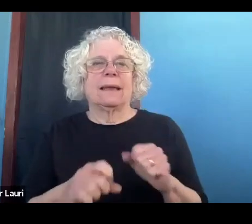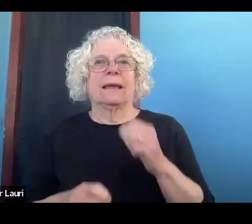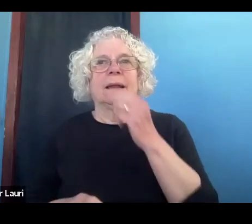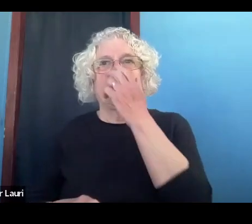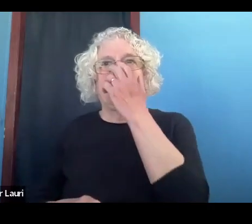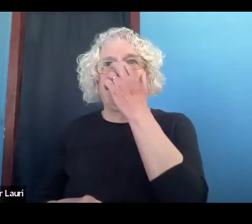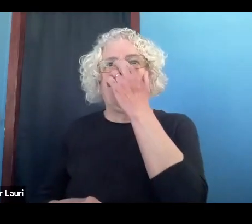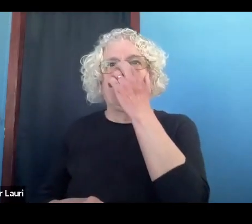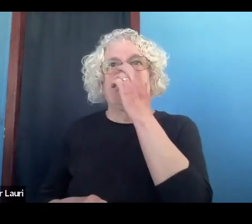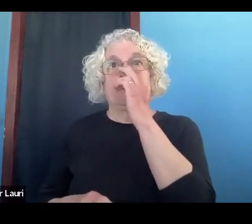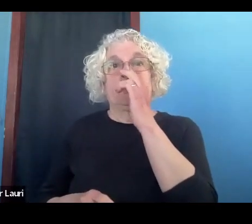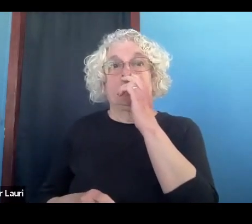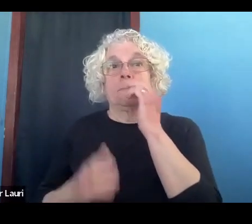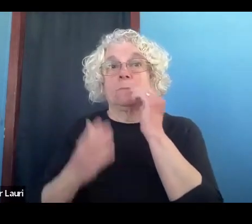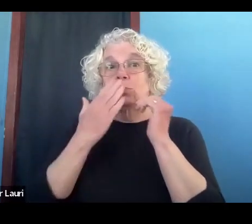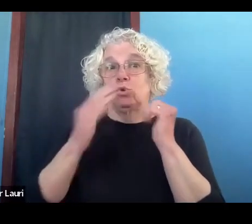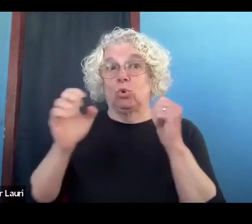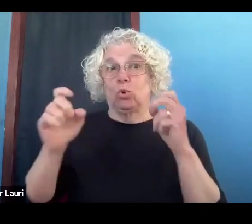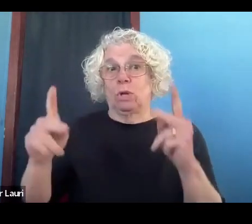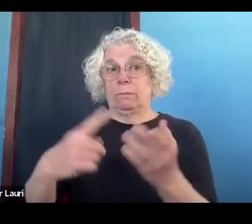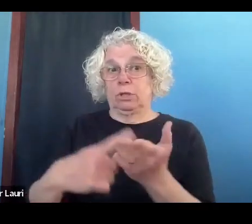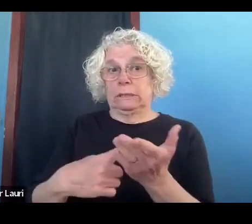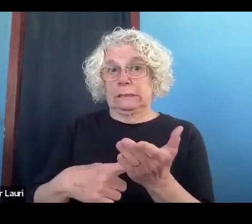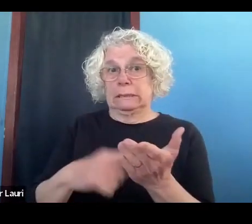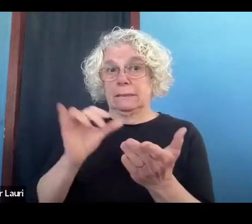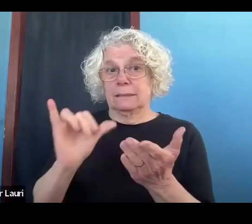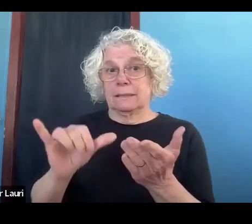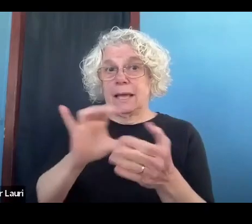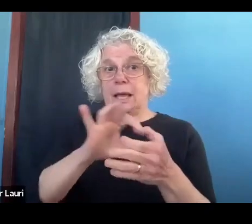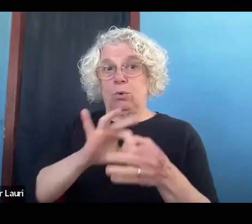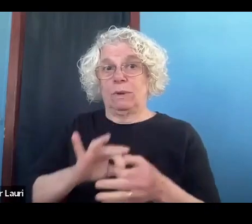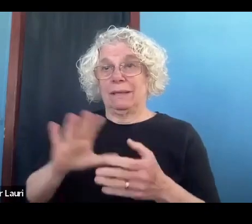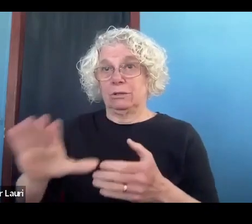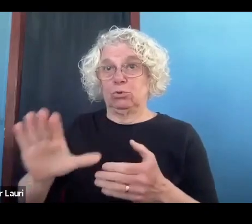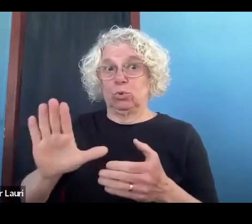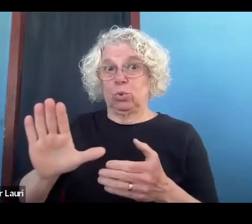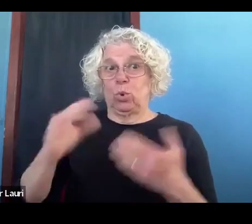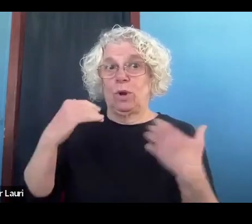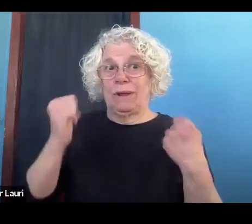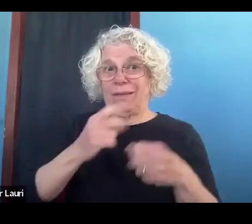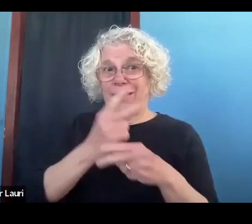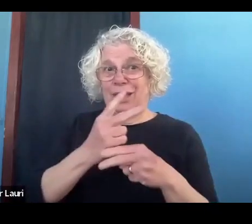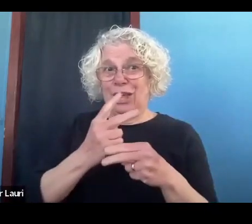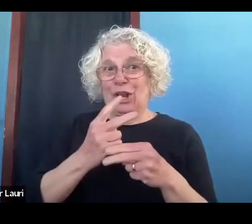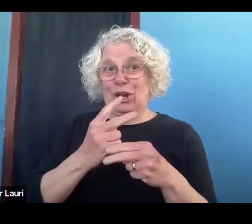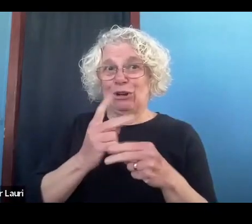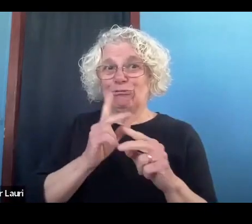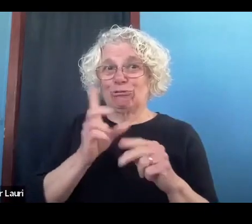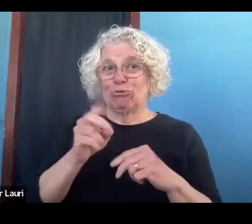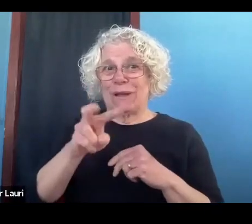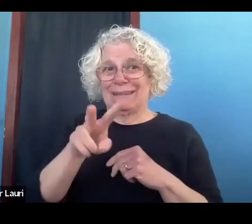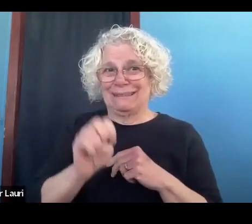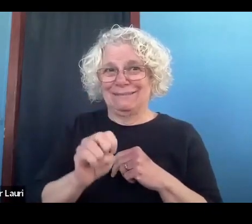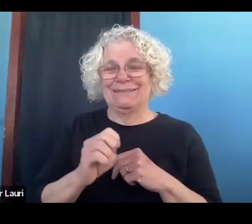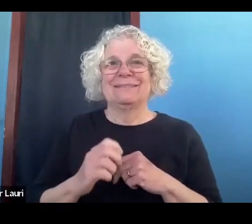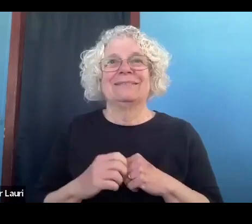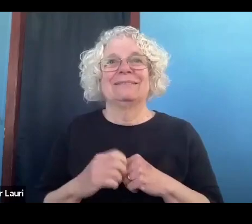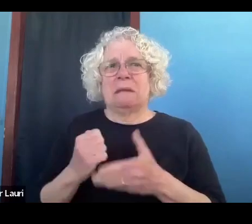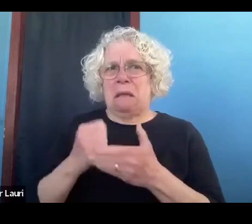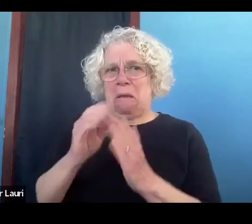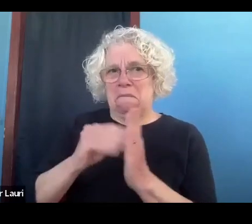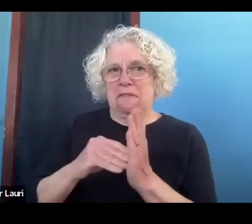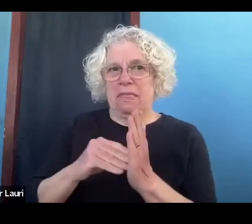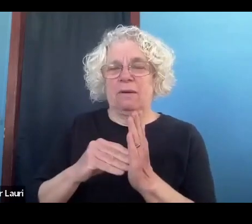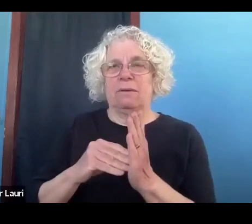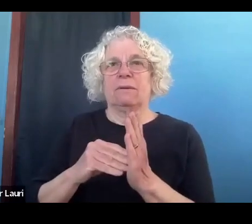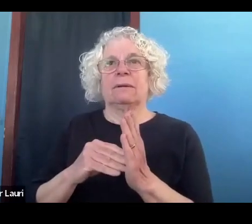to talk about, get information on regards to your healthcare directive, and then also to fill one out. And then if you want to view